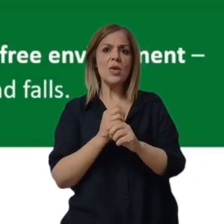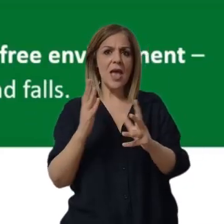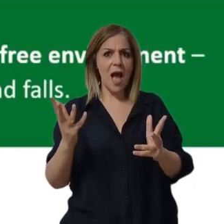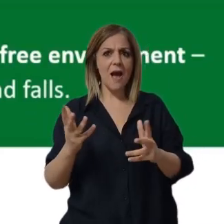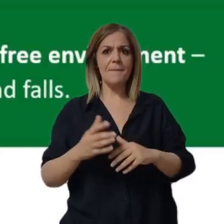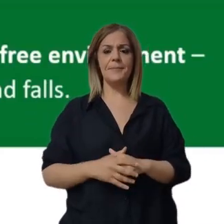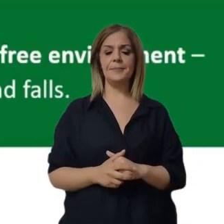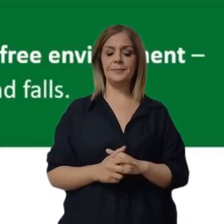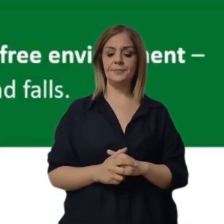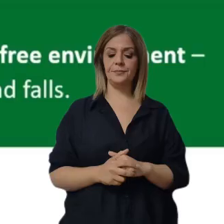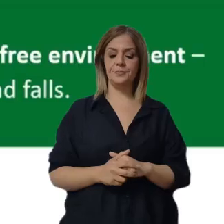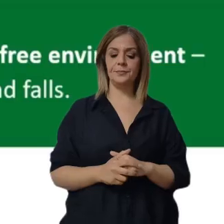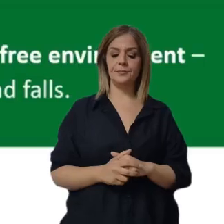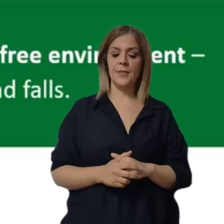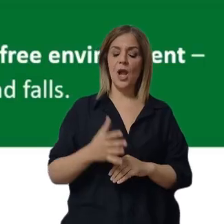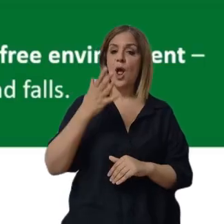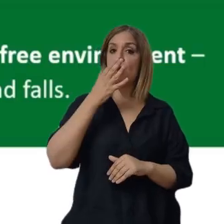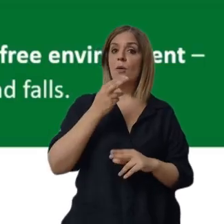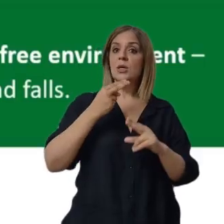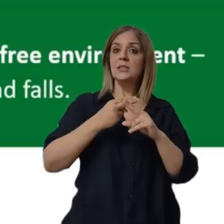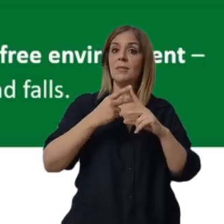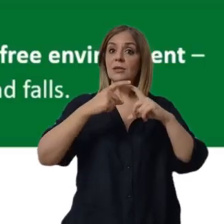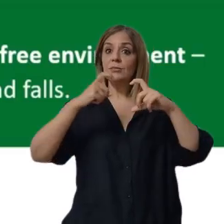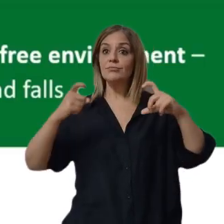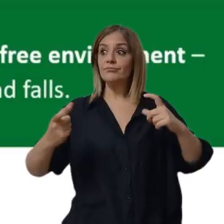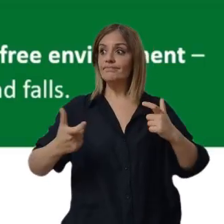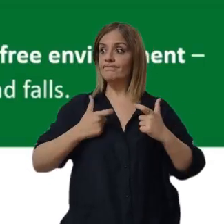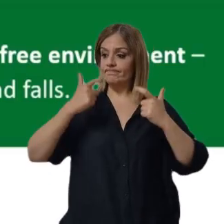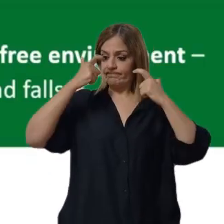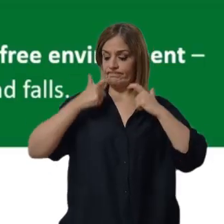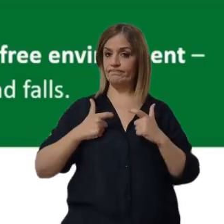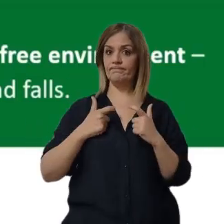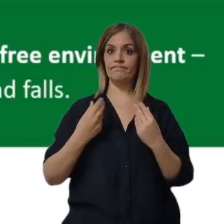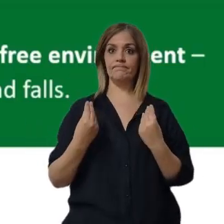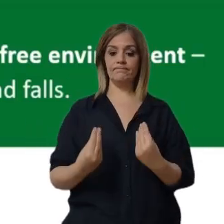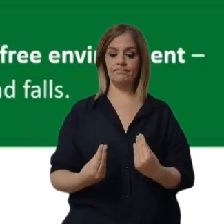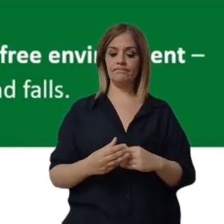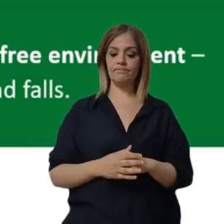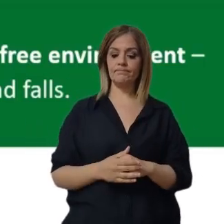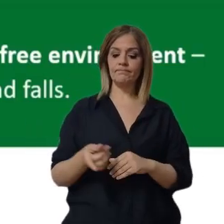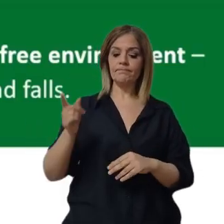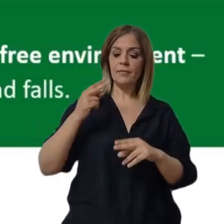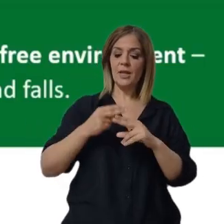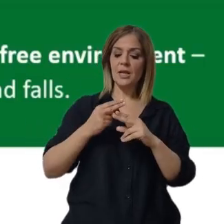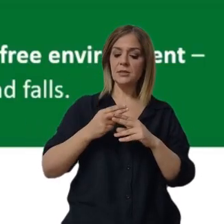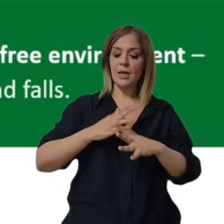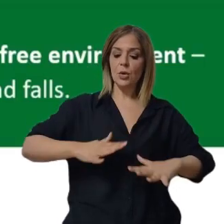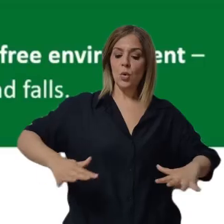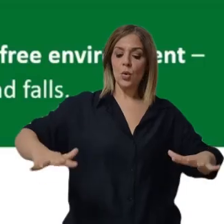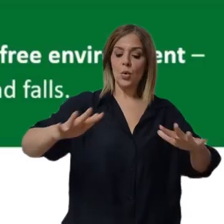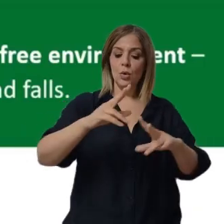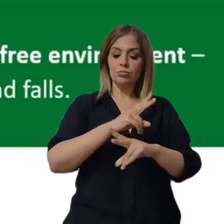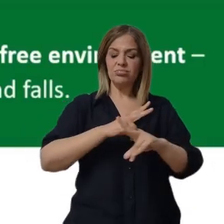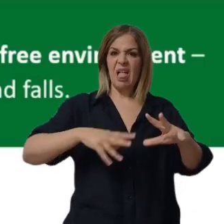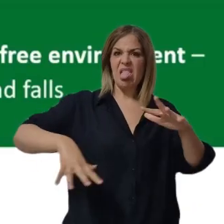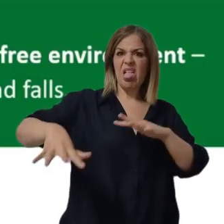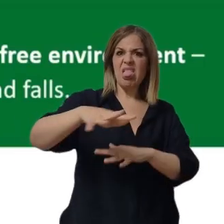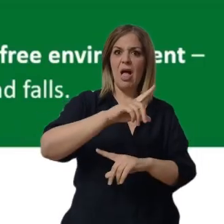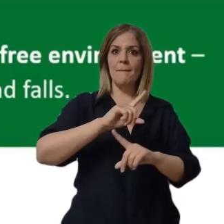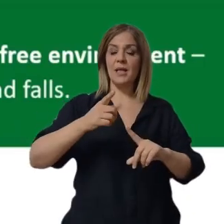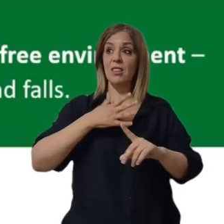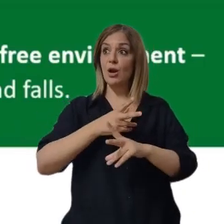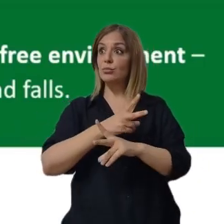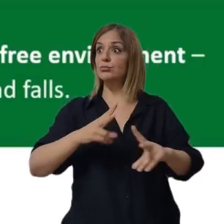do, to equip in a proper way. Maintain a clutter-free environment. That